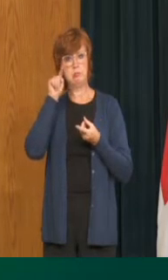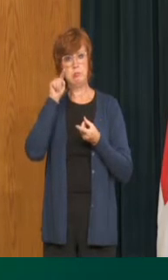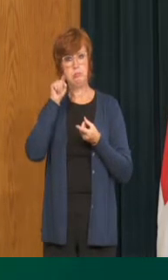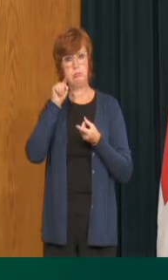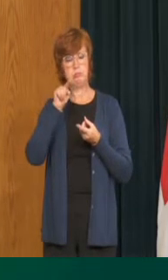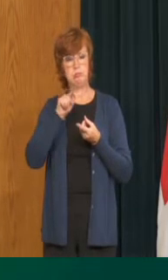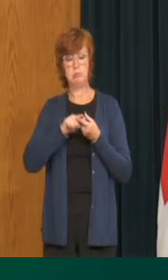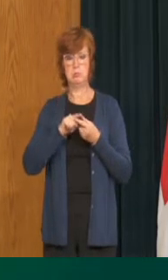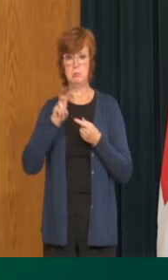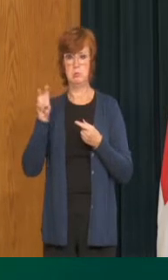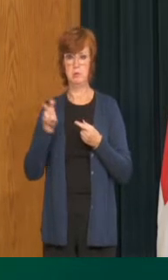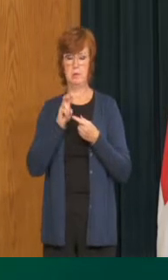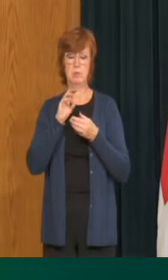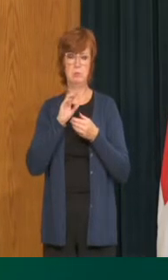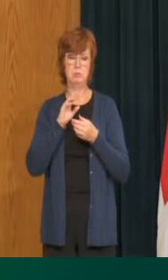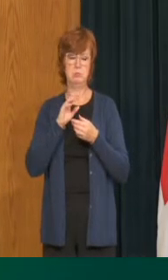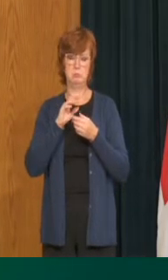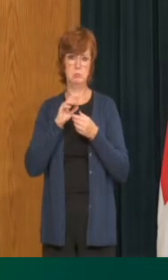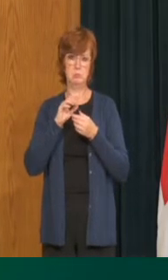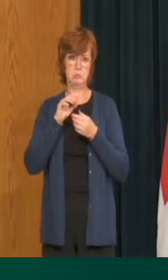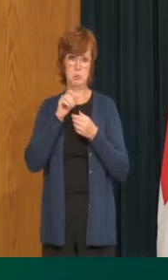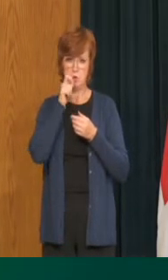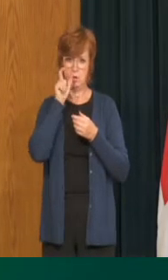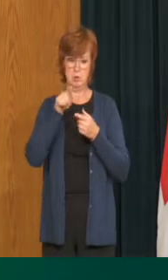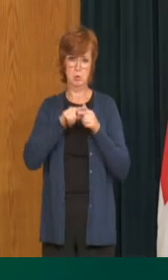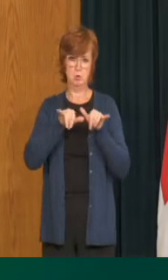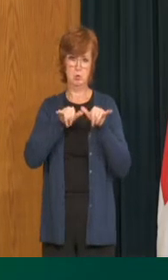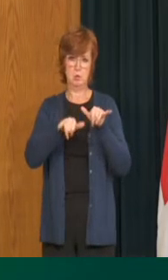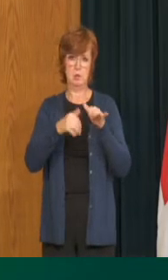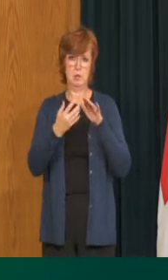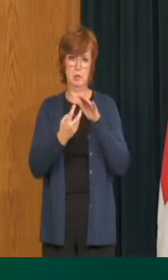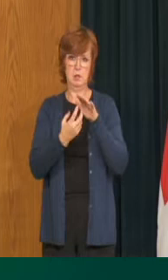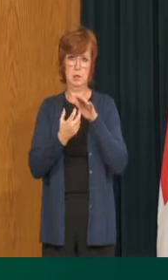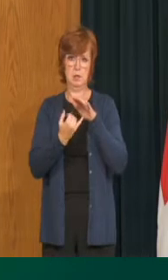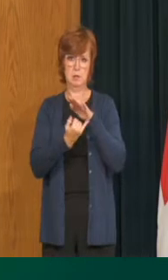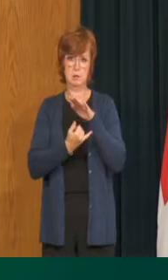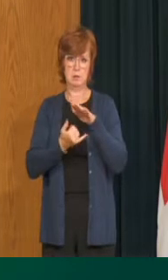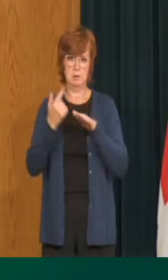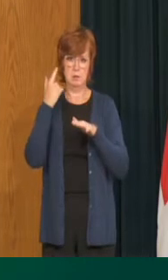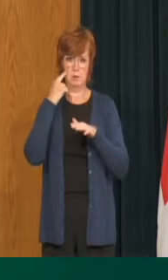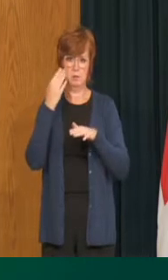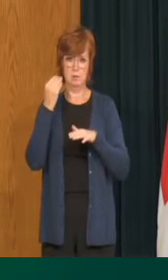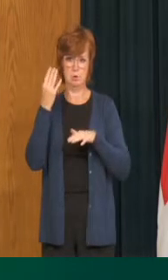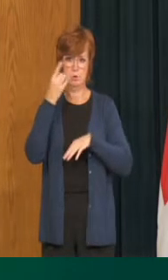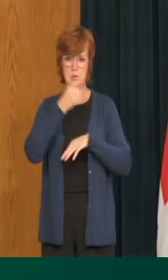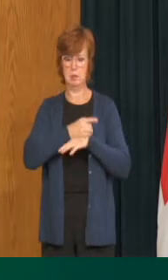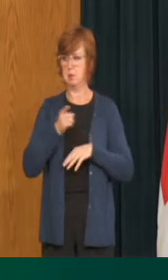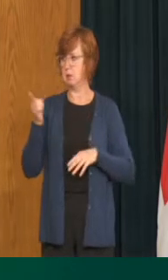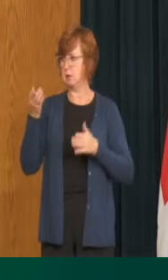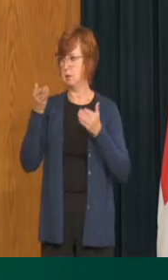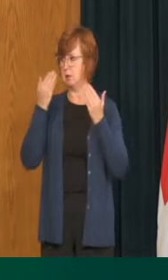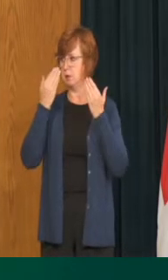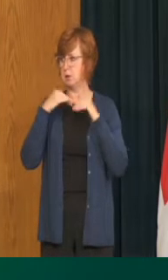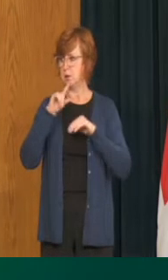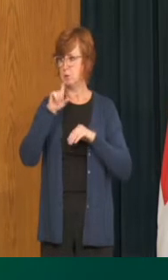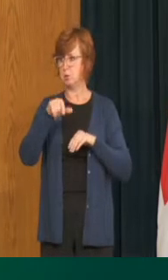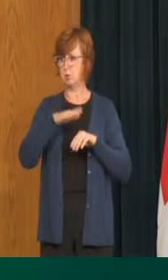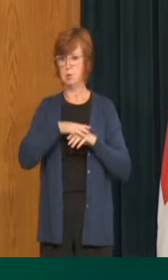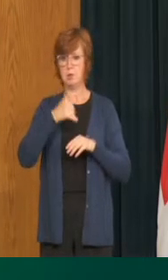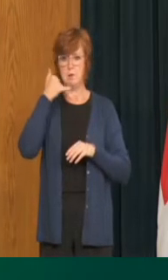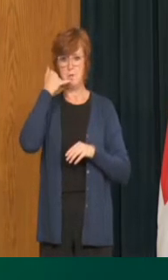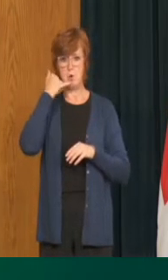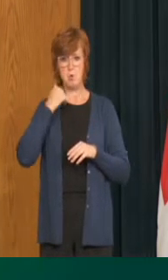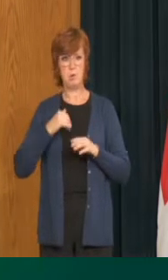put isolation restrictions in place on interprovincial travel. And we'll take our next question from the phone